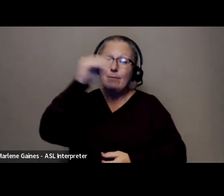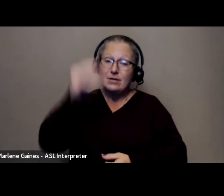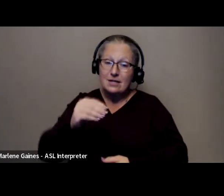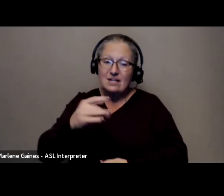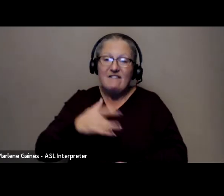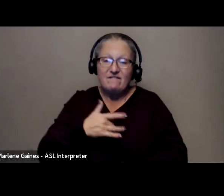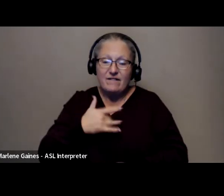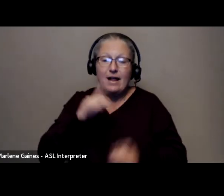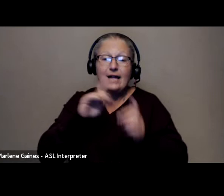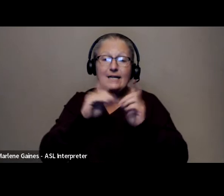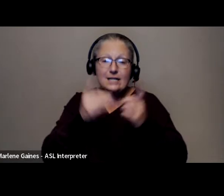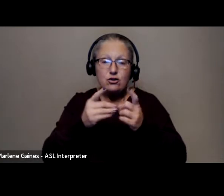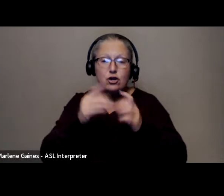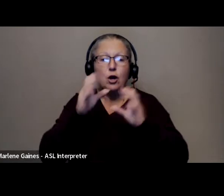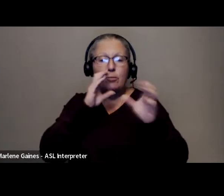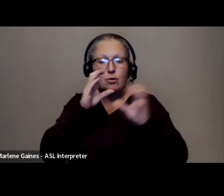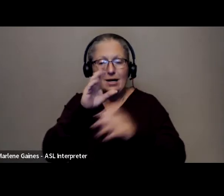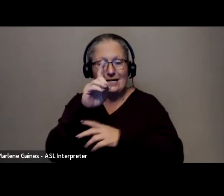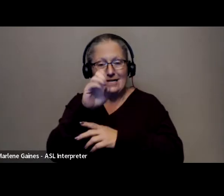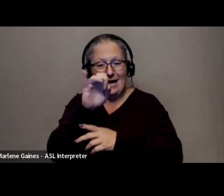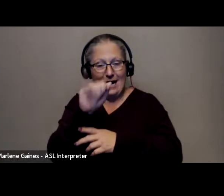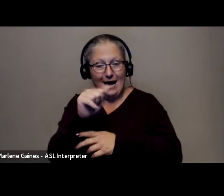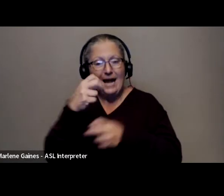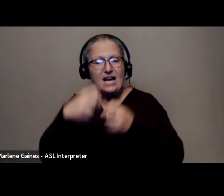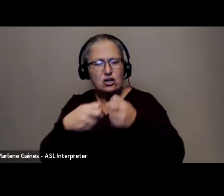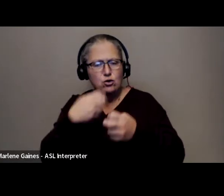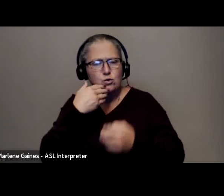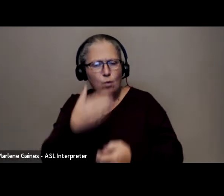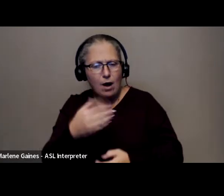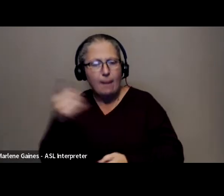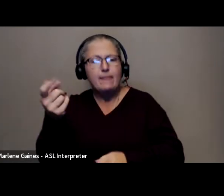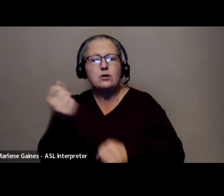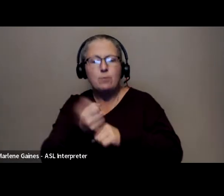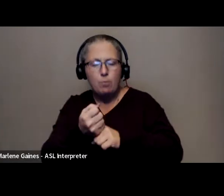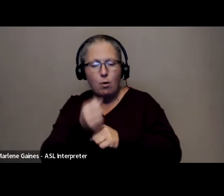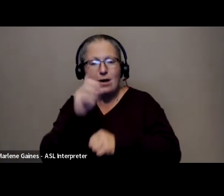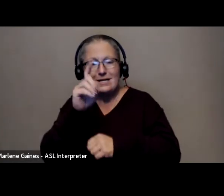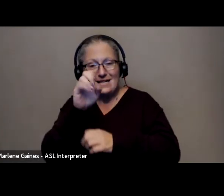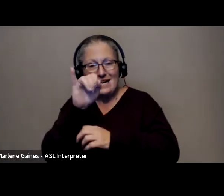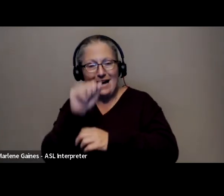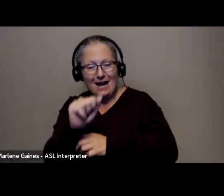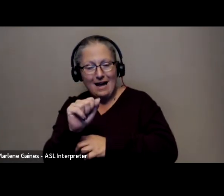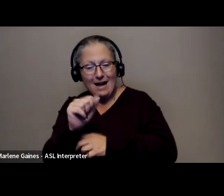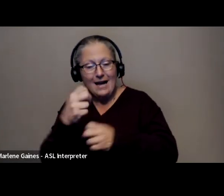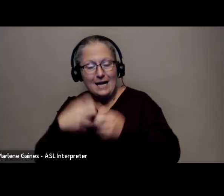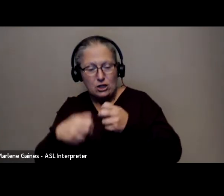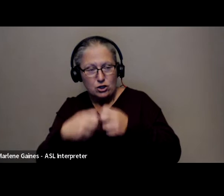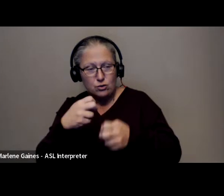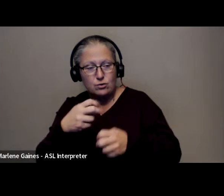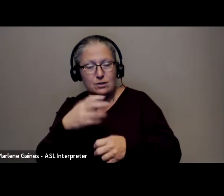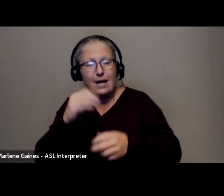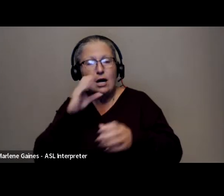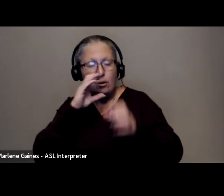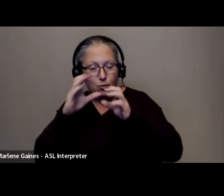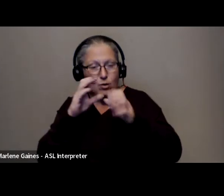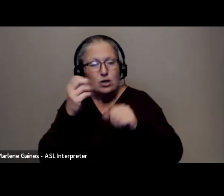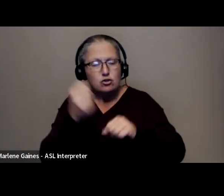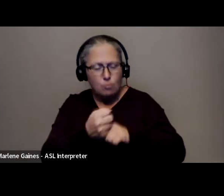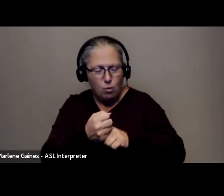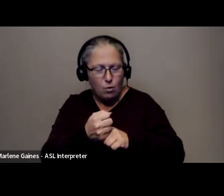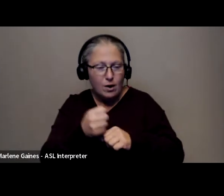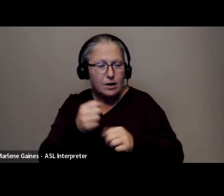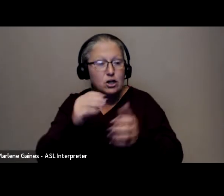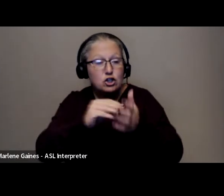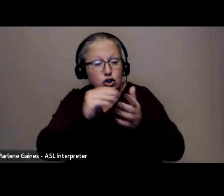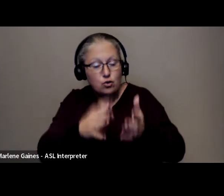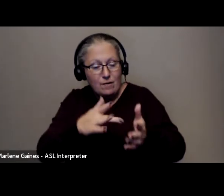felt that the district communicates DEIA issues well, that they support DEIA issues and communicates it and supports it, and